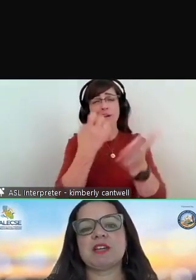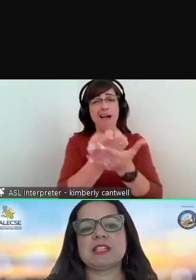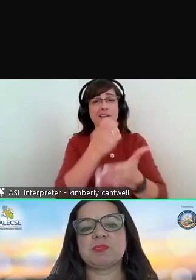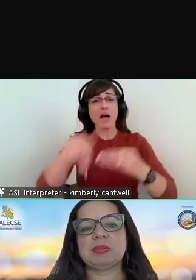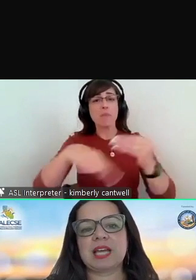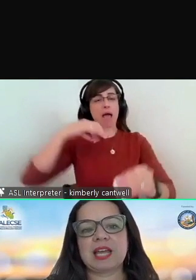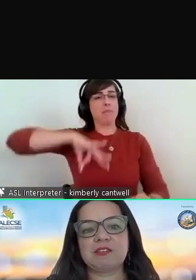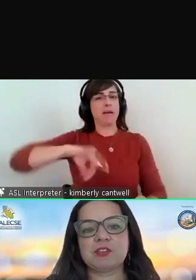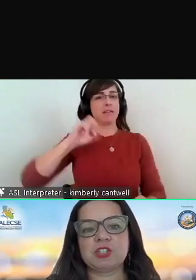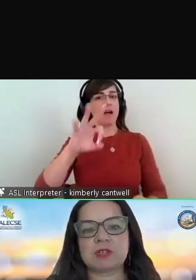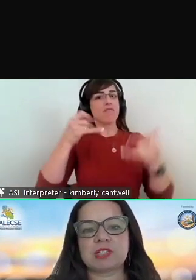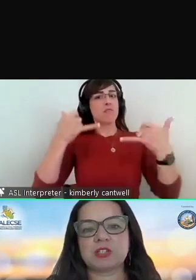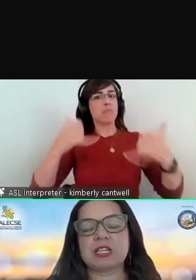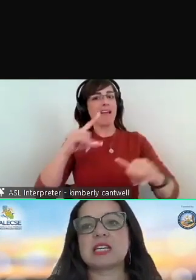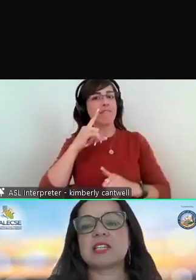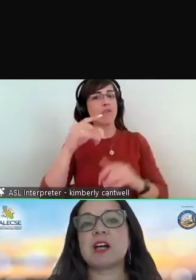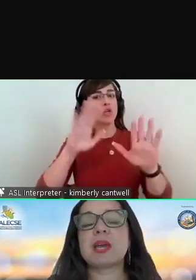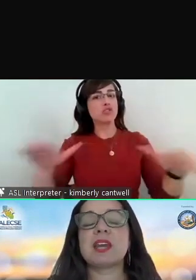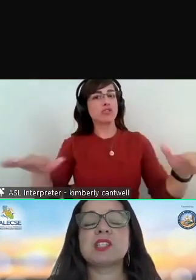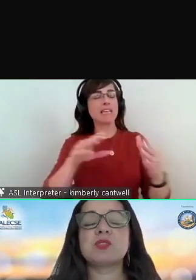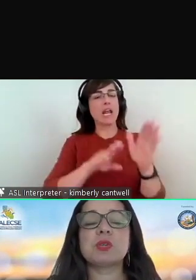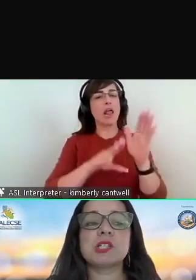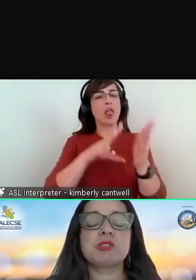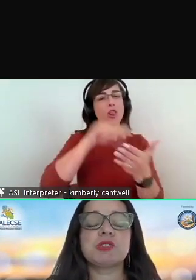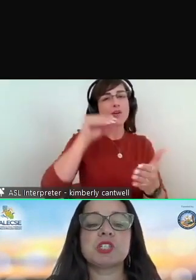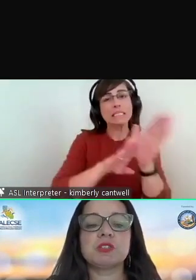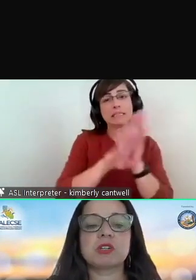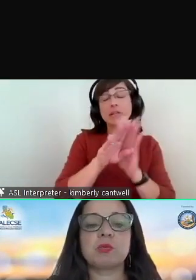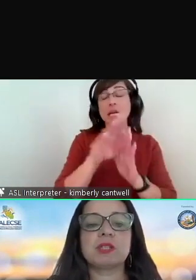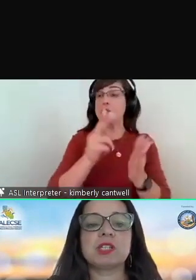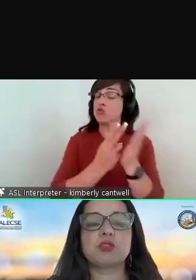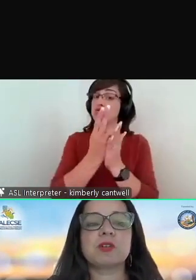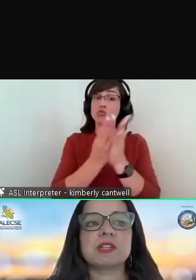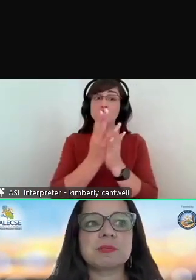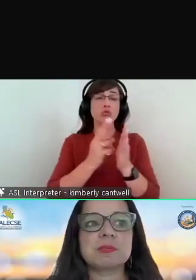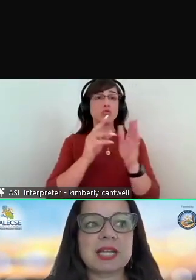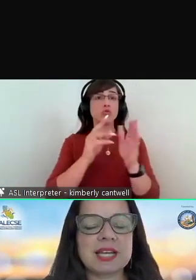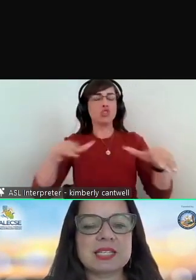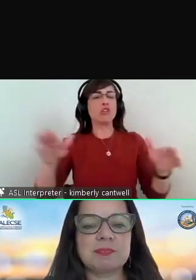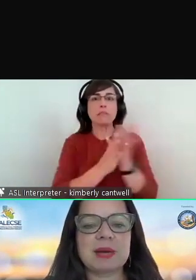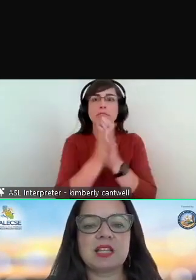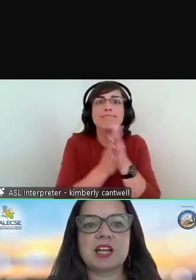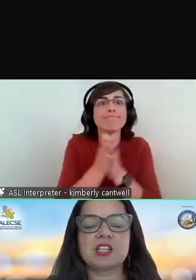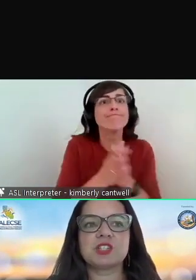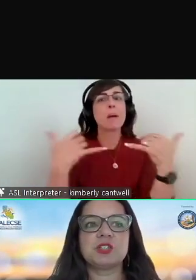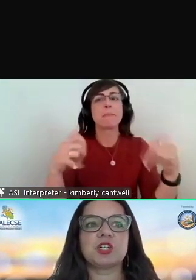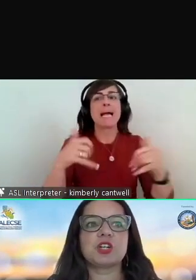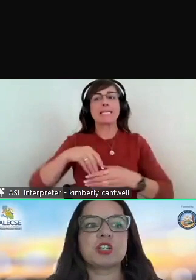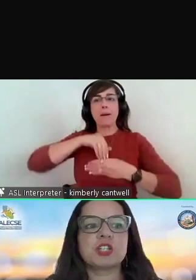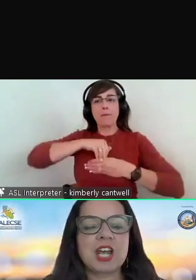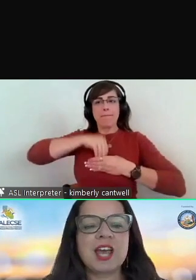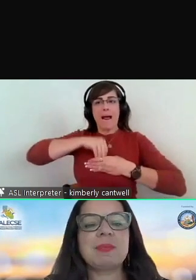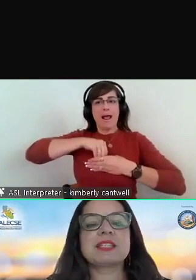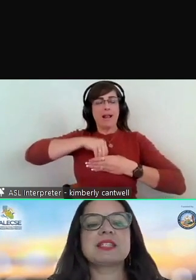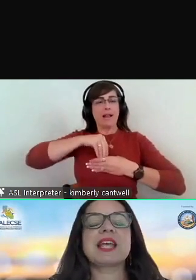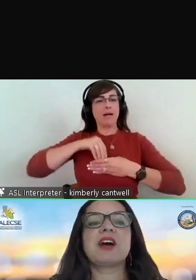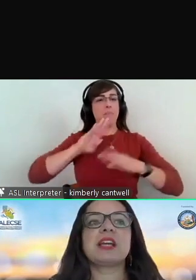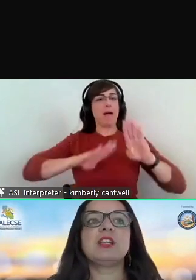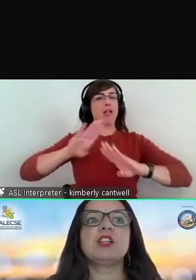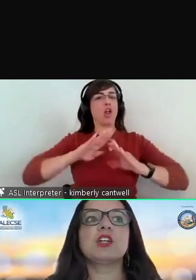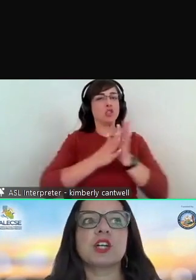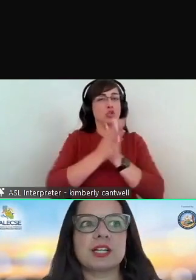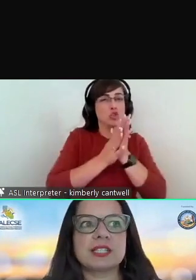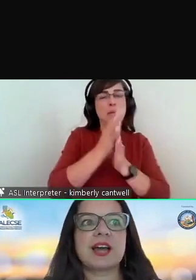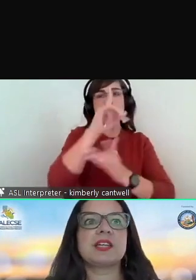the benefits of play for children's learning and development. And it's really true. Children are really driven to play. It's a biological urge because it's how